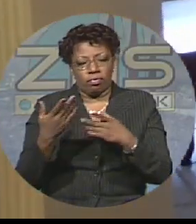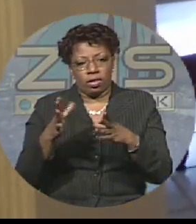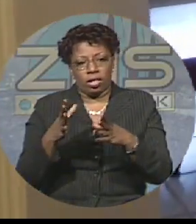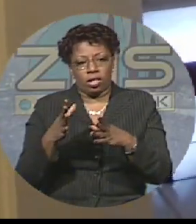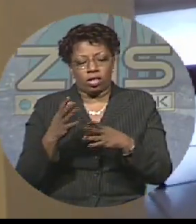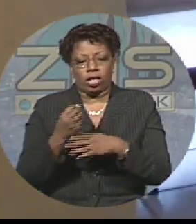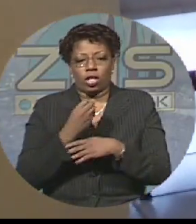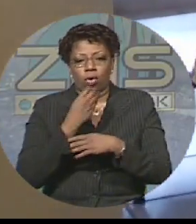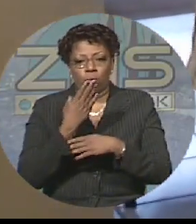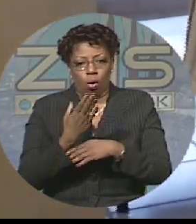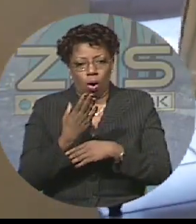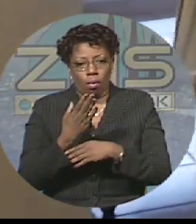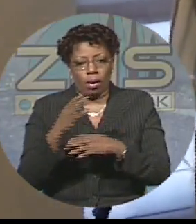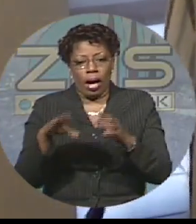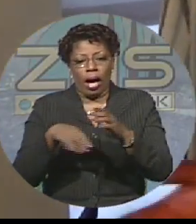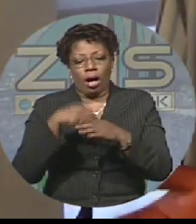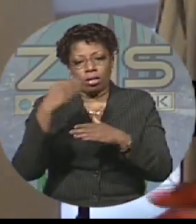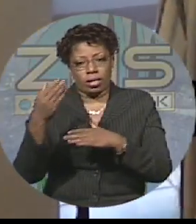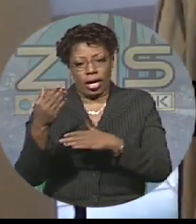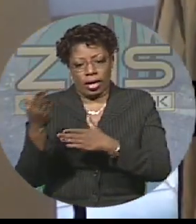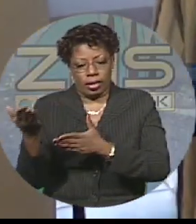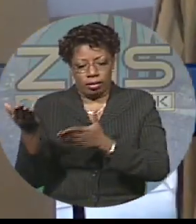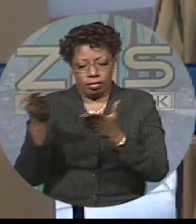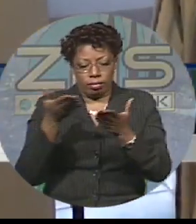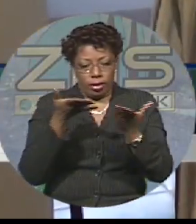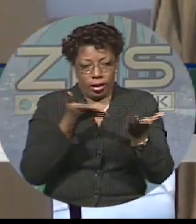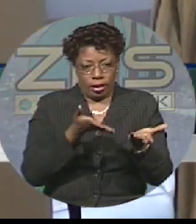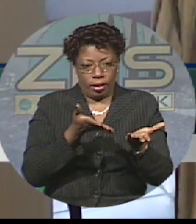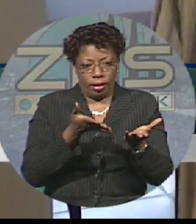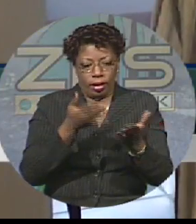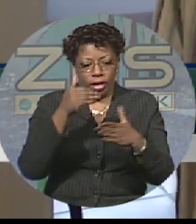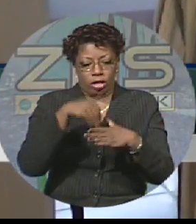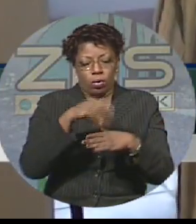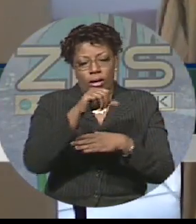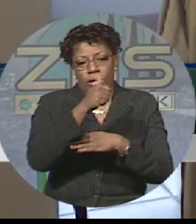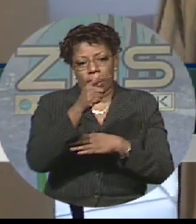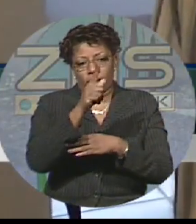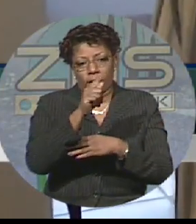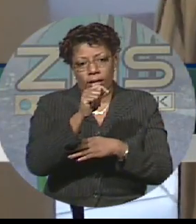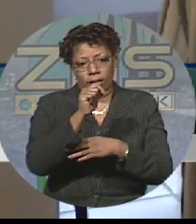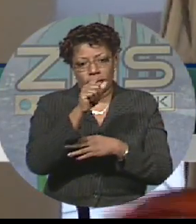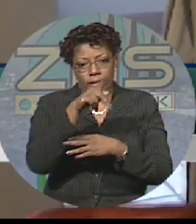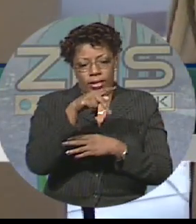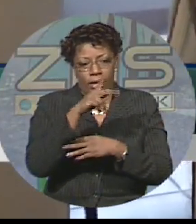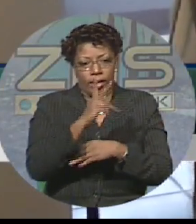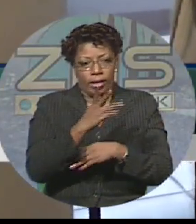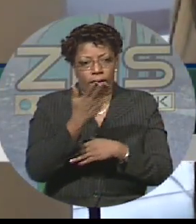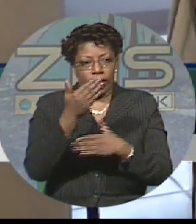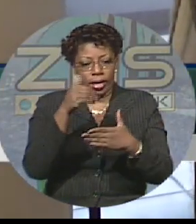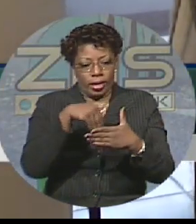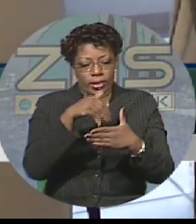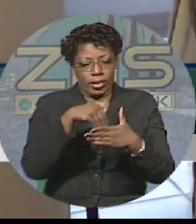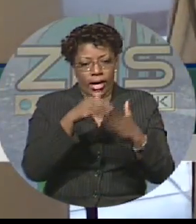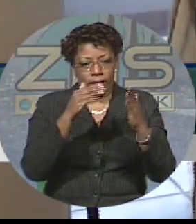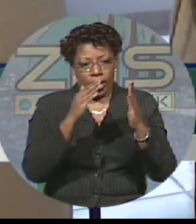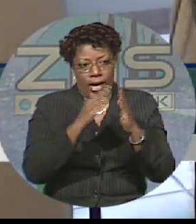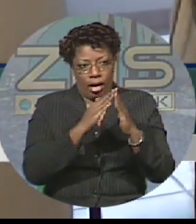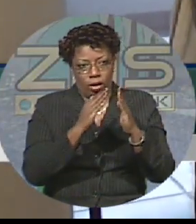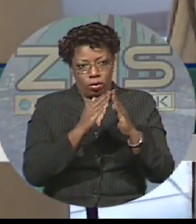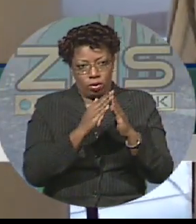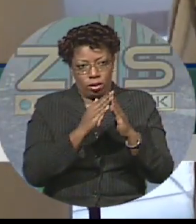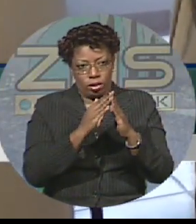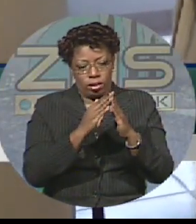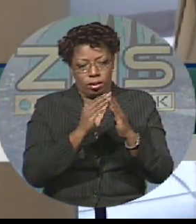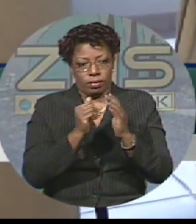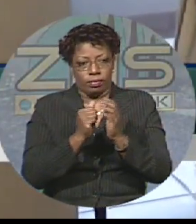outside by solar energy, it's transferred here to a water tank inside the house, what may look like a normal water heater, but Mr.